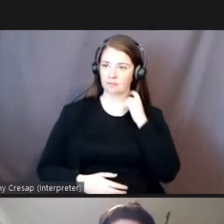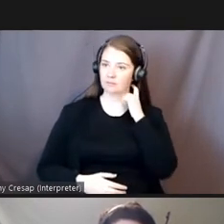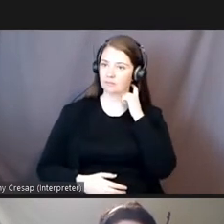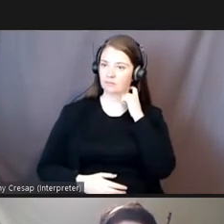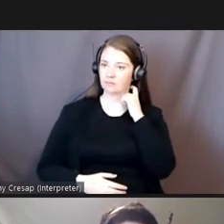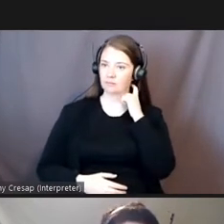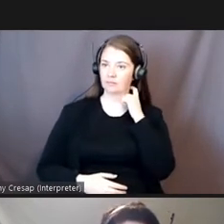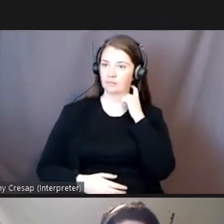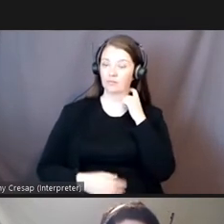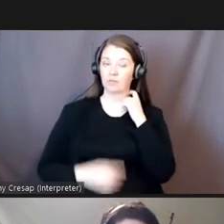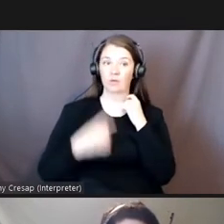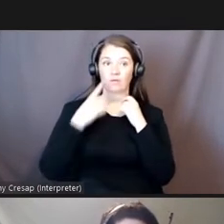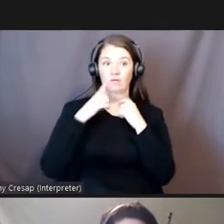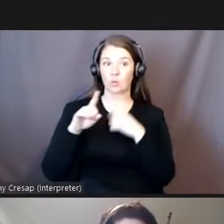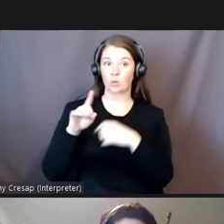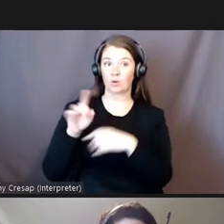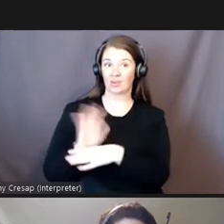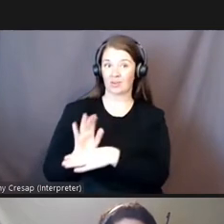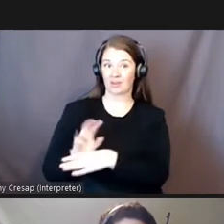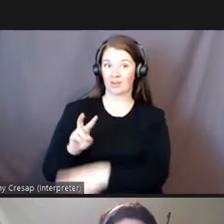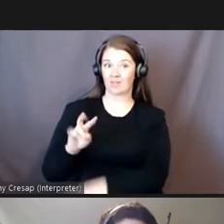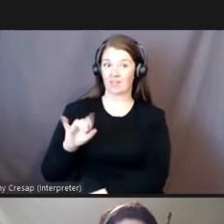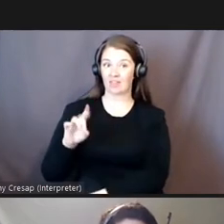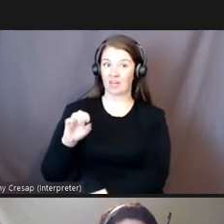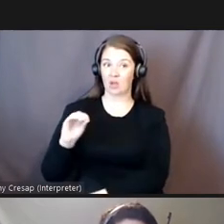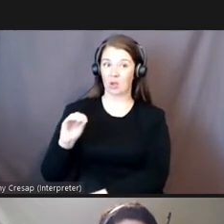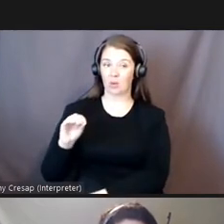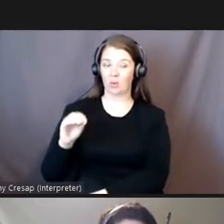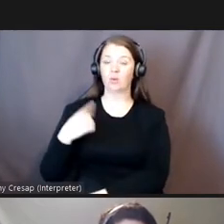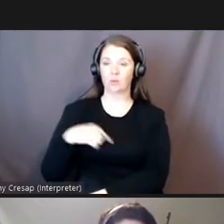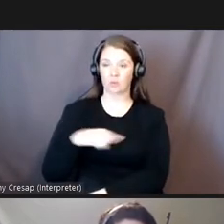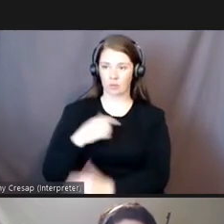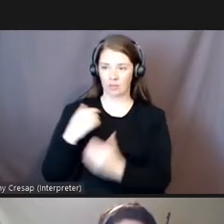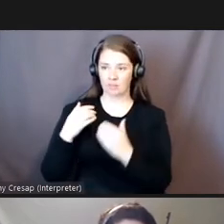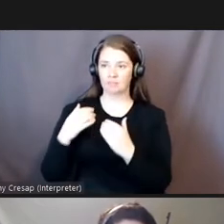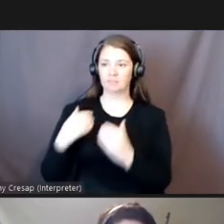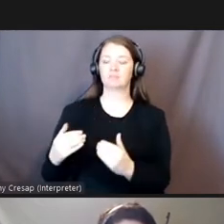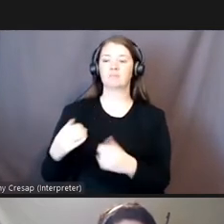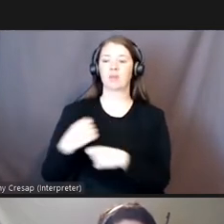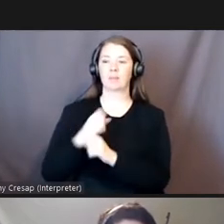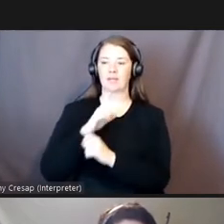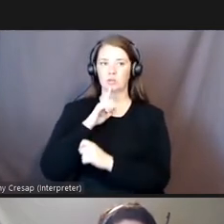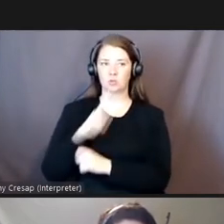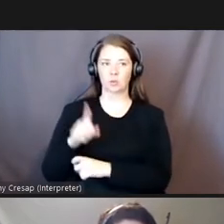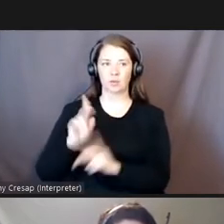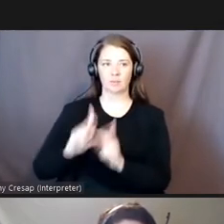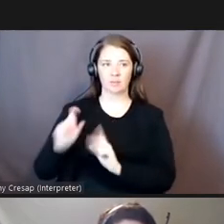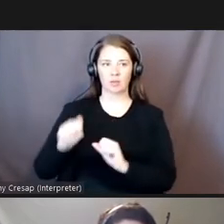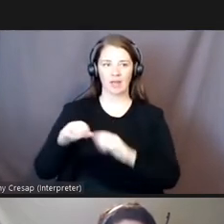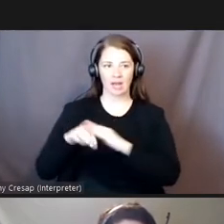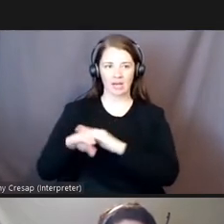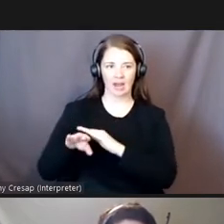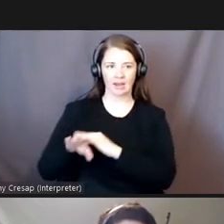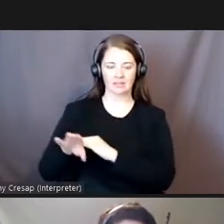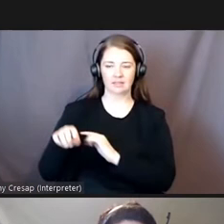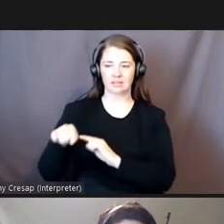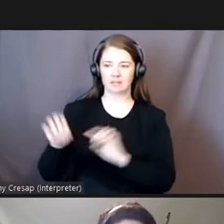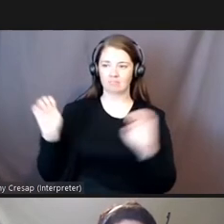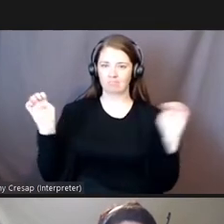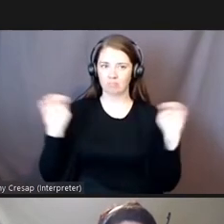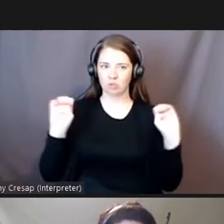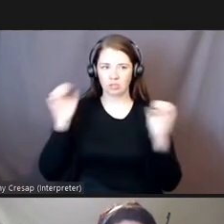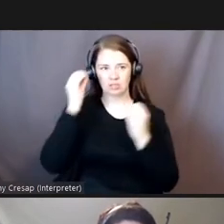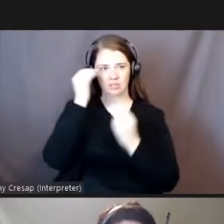On the video side, we also took measures to ensure that people had access to